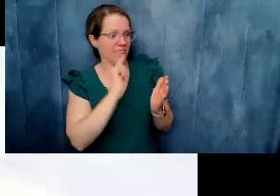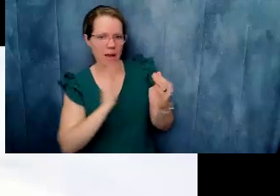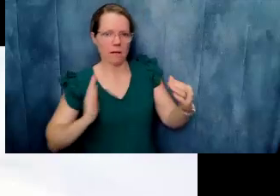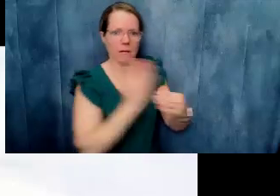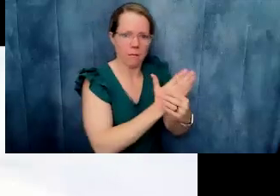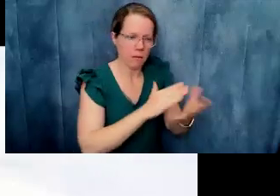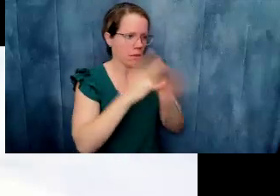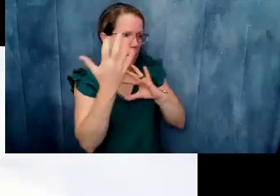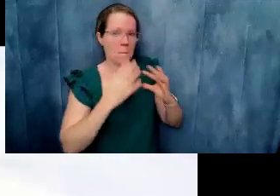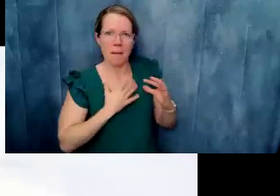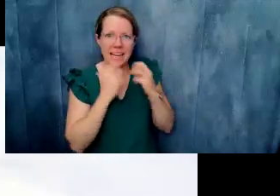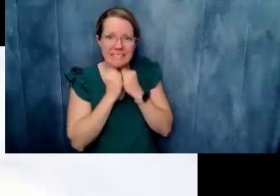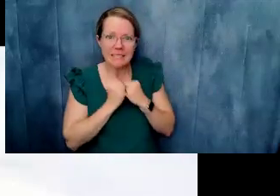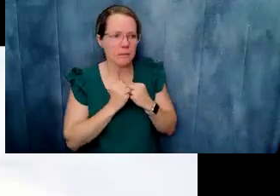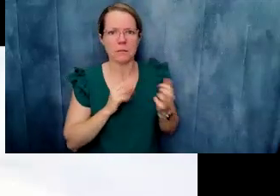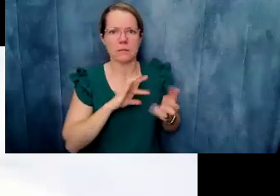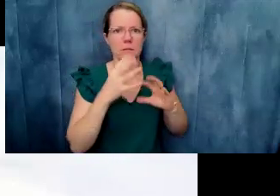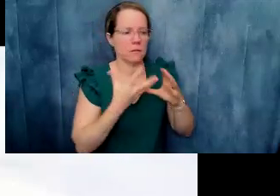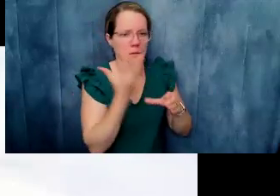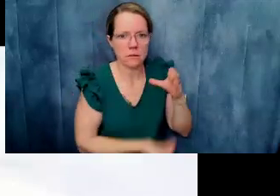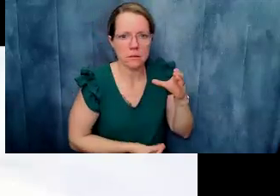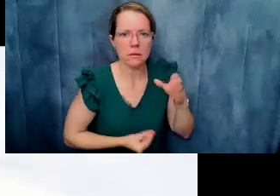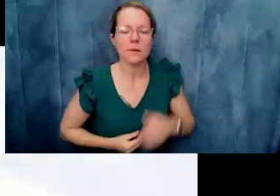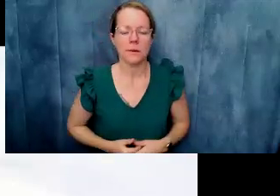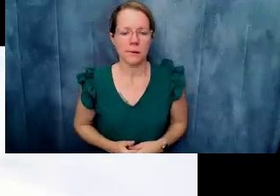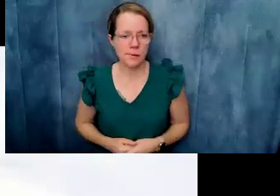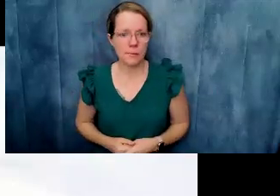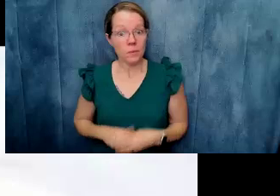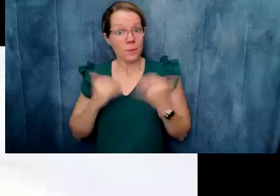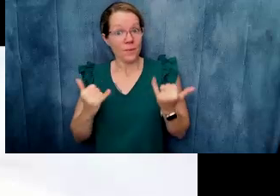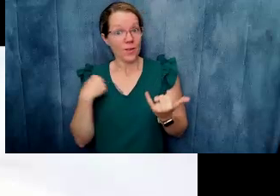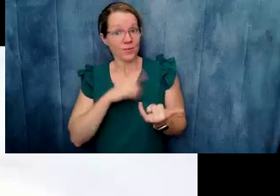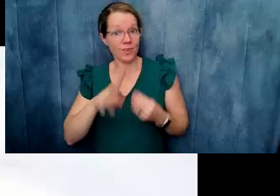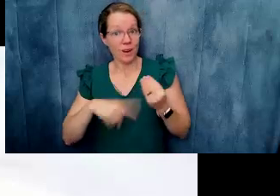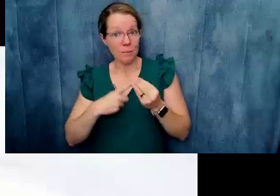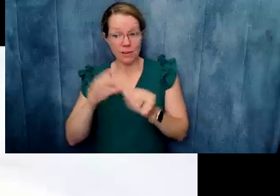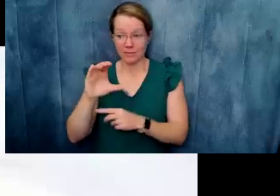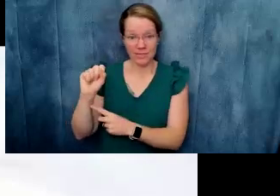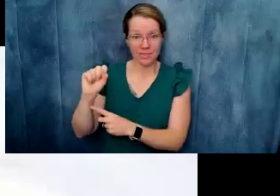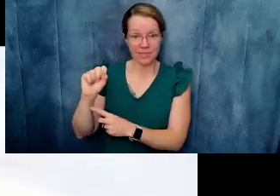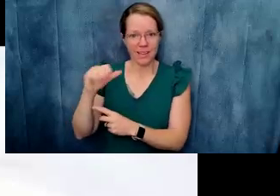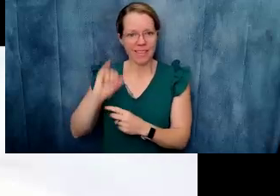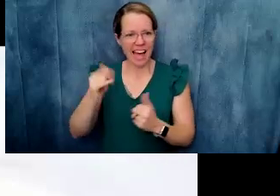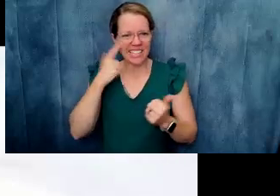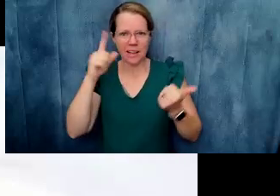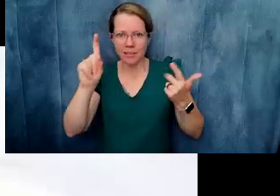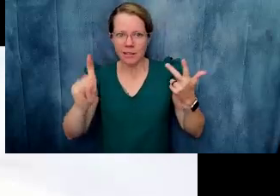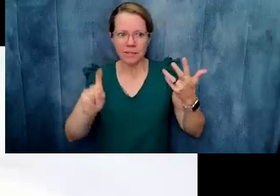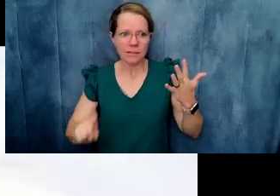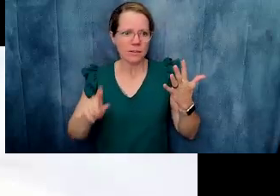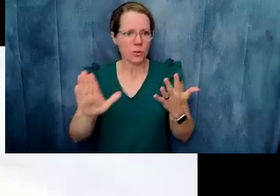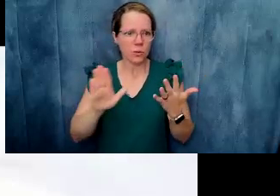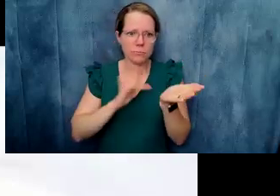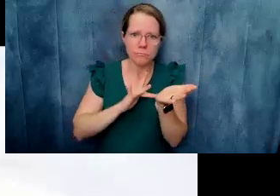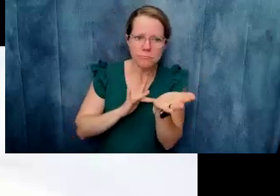we're talking about culture specific and you're arriving in this conversation, you being able to do the scan on your own, it's like, what does this mean